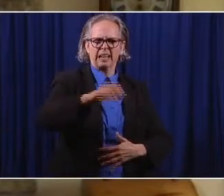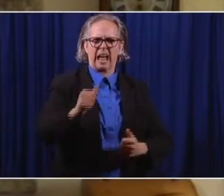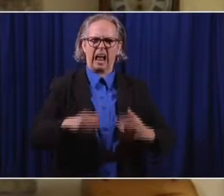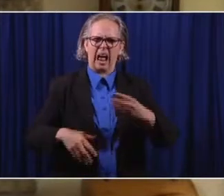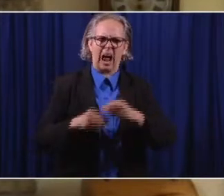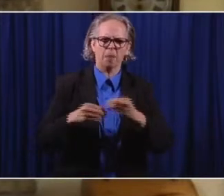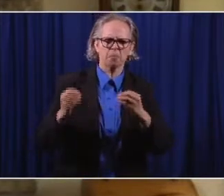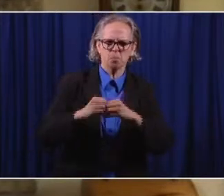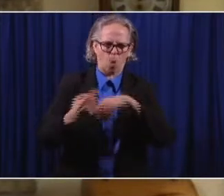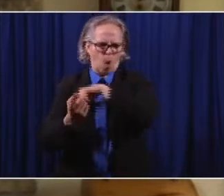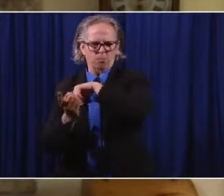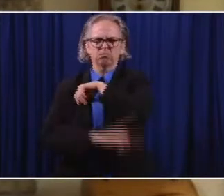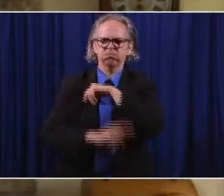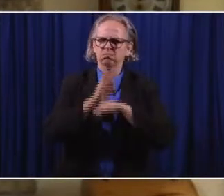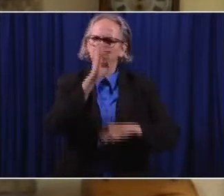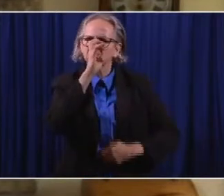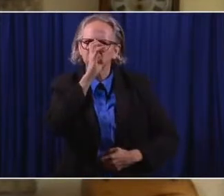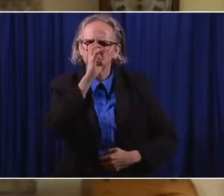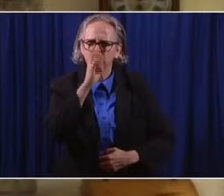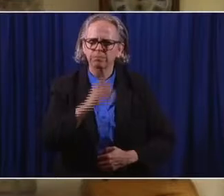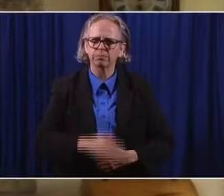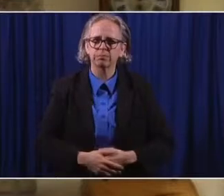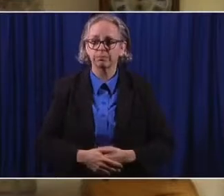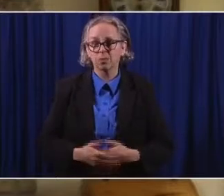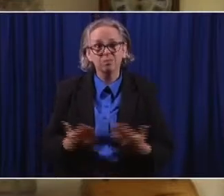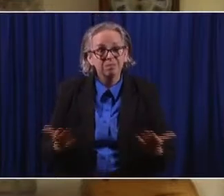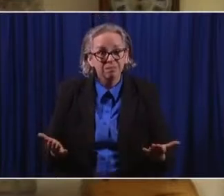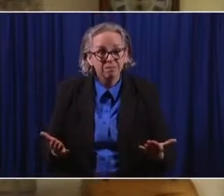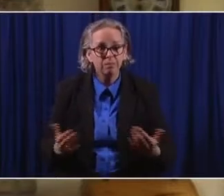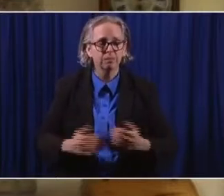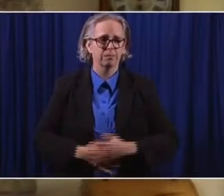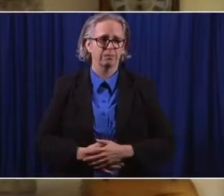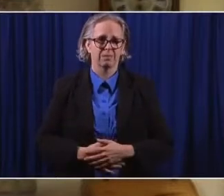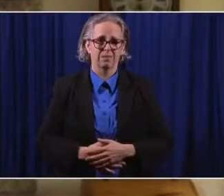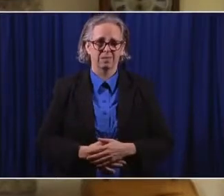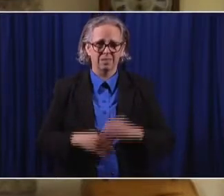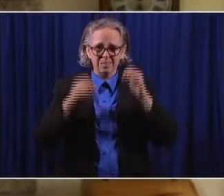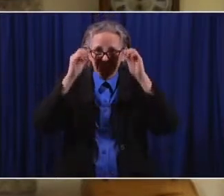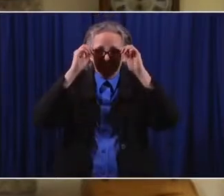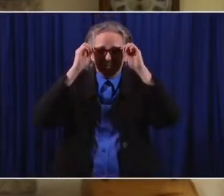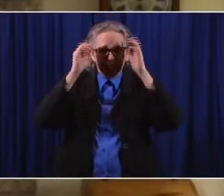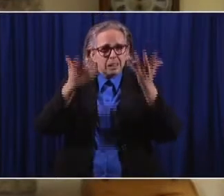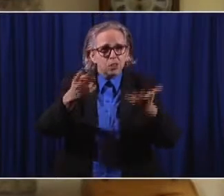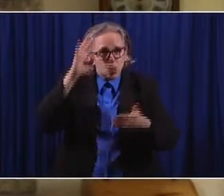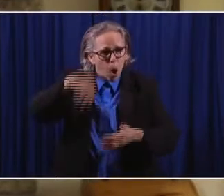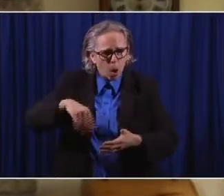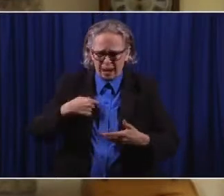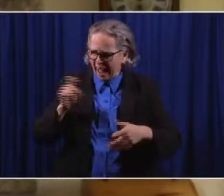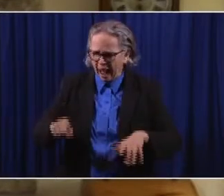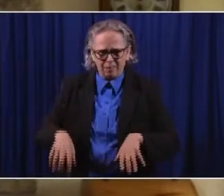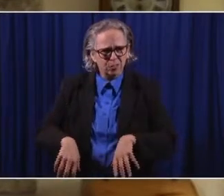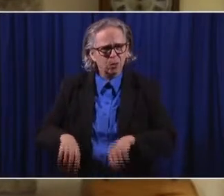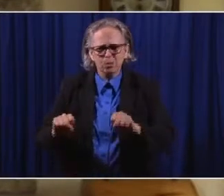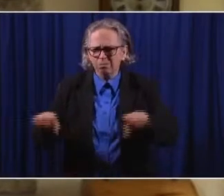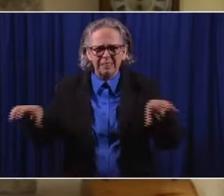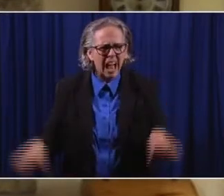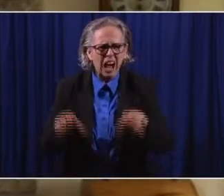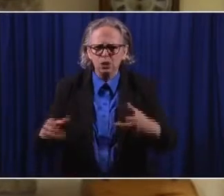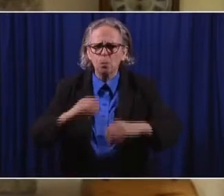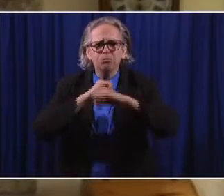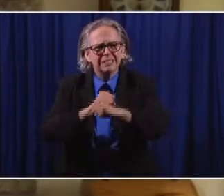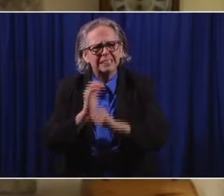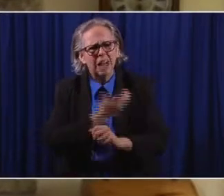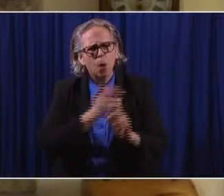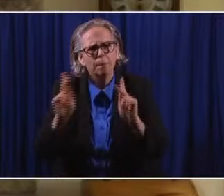We have an obligation as leaders of this state to take action to protect people. This is an easy